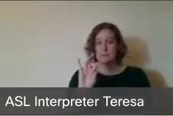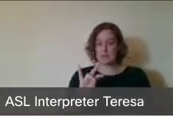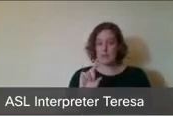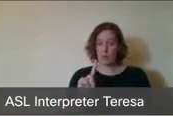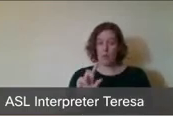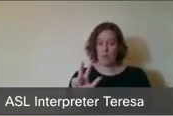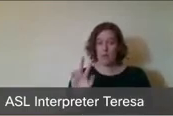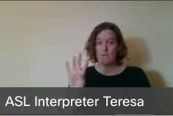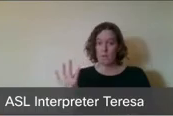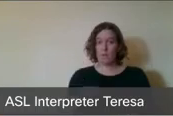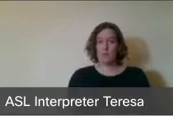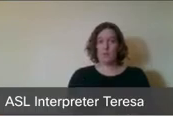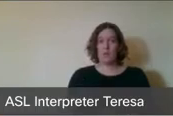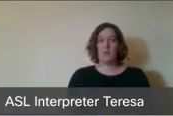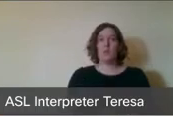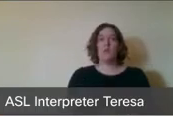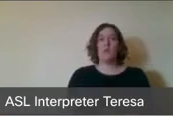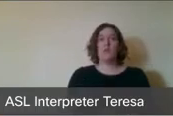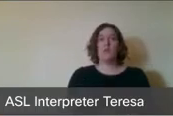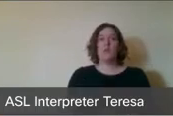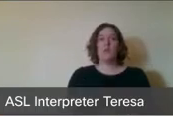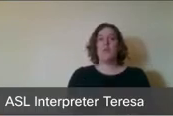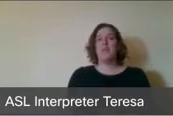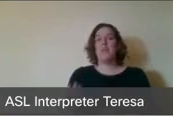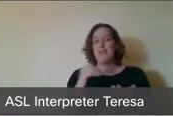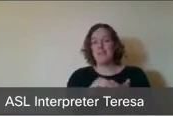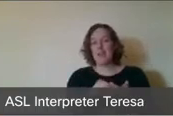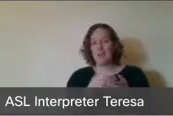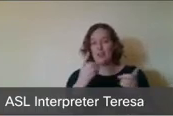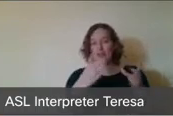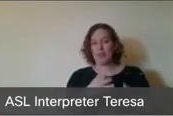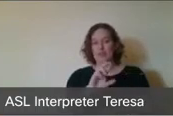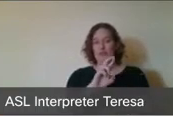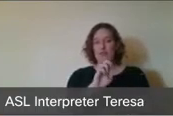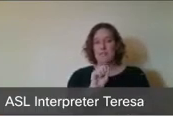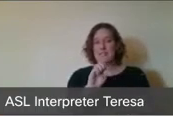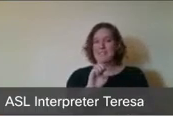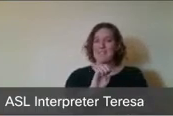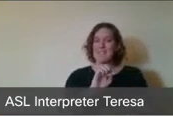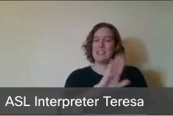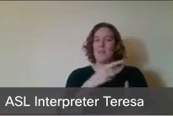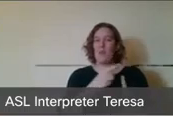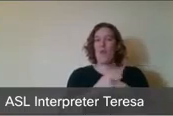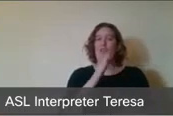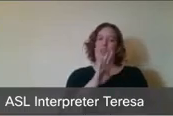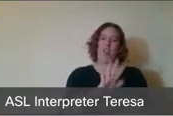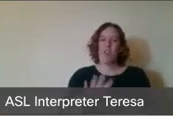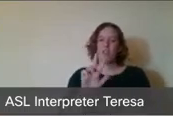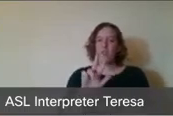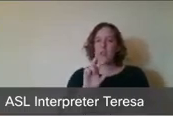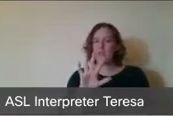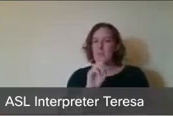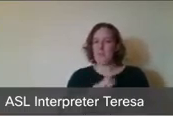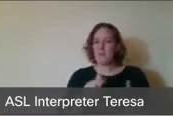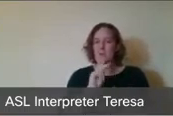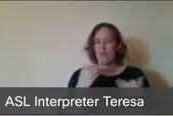9407134. And again, to Director Reese's point, I know there was about over 350 people in this